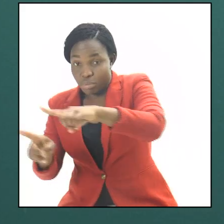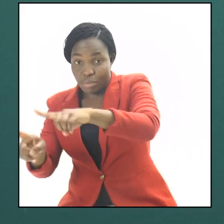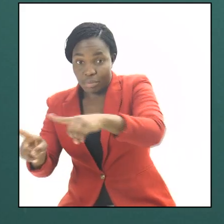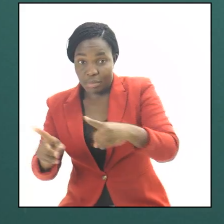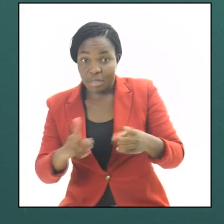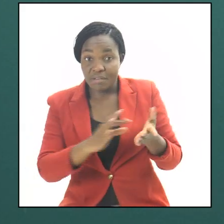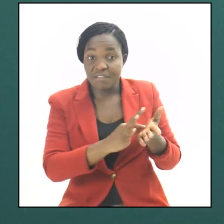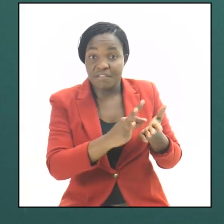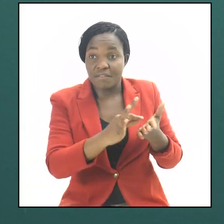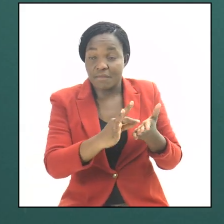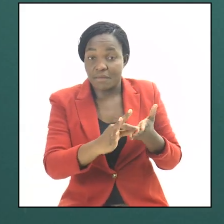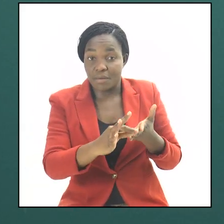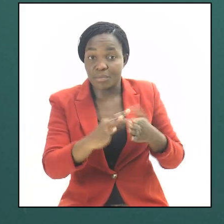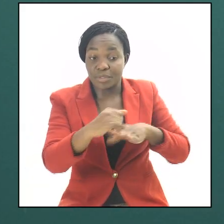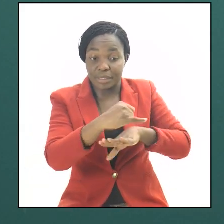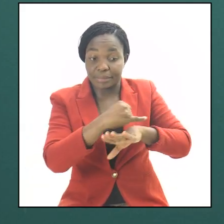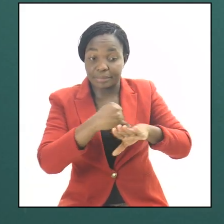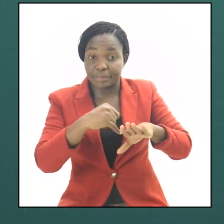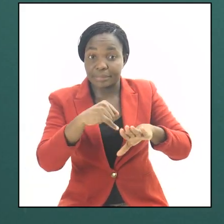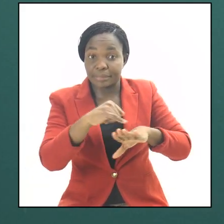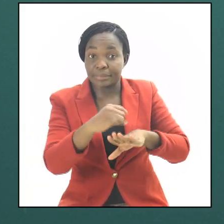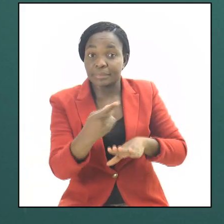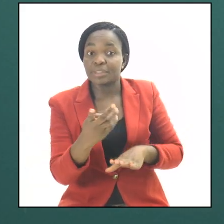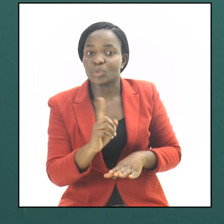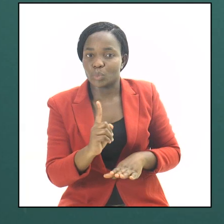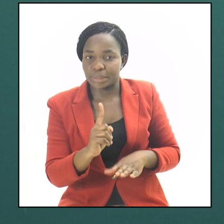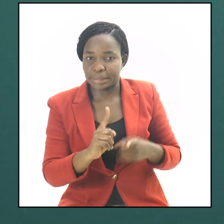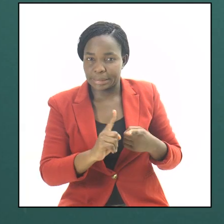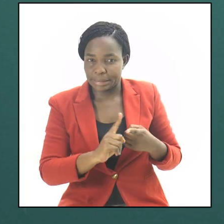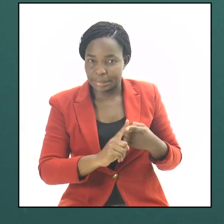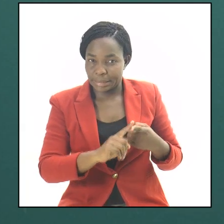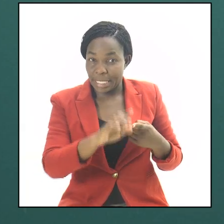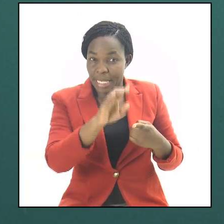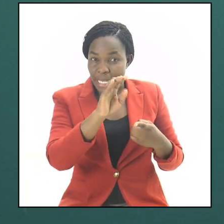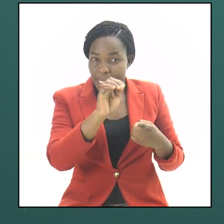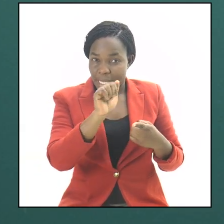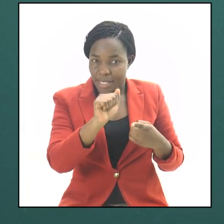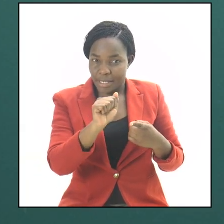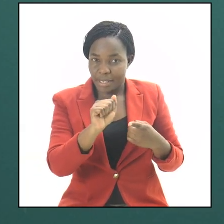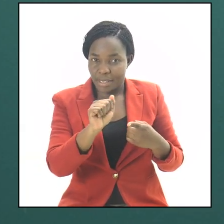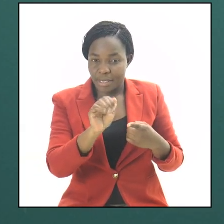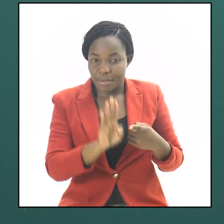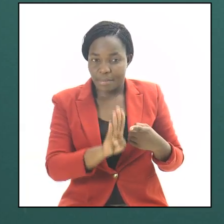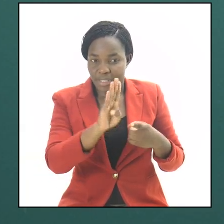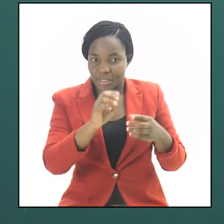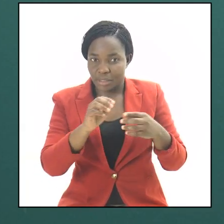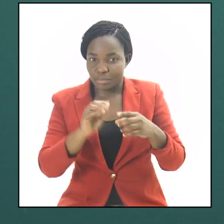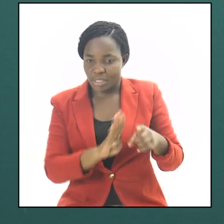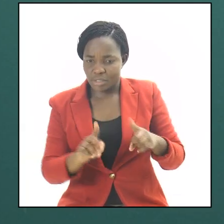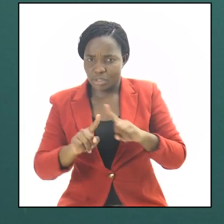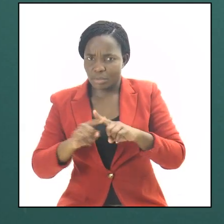the area of a parallelogram? Is it A, base times height,